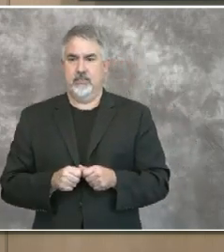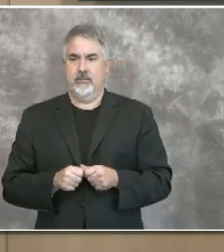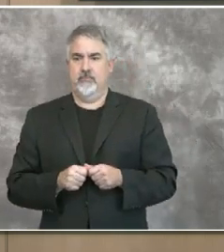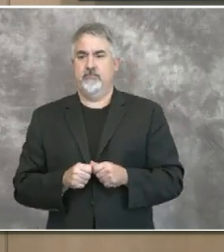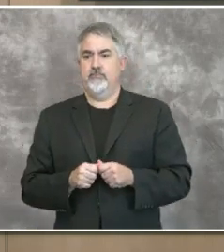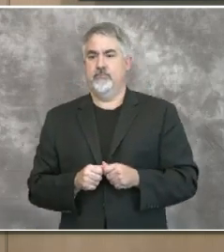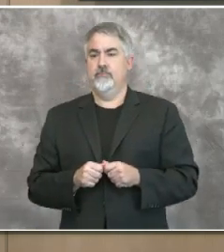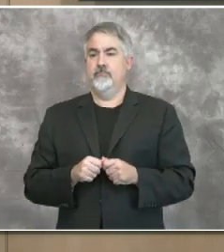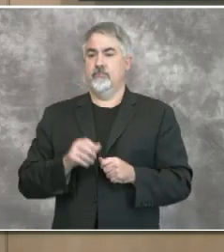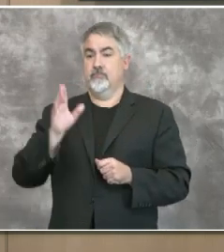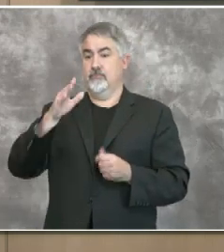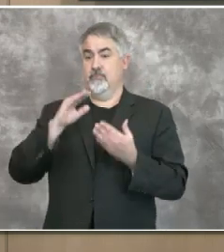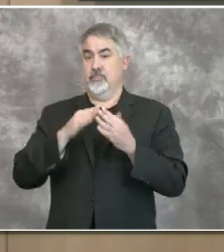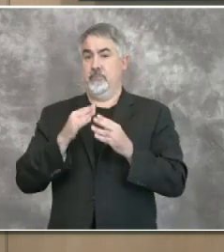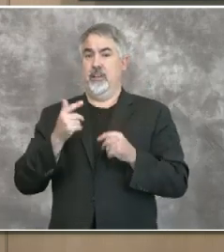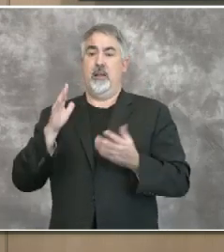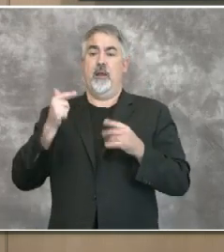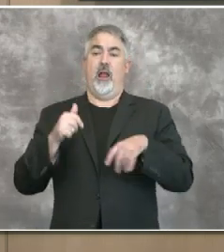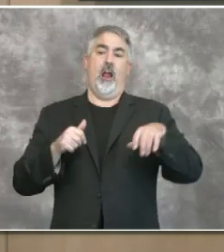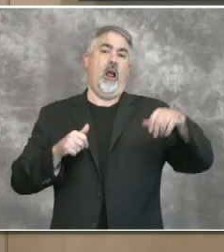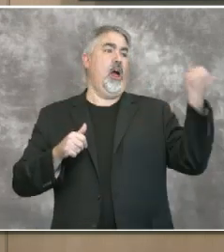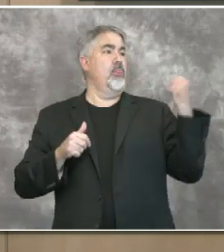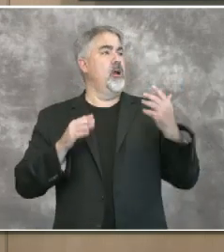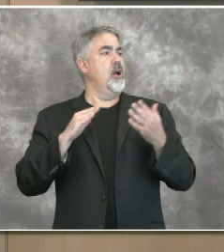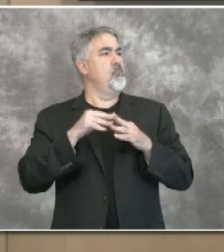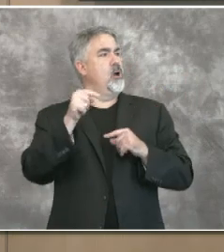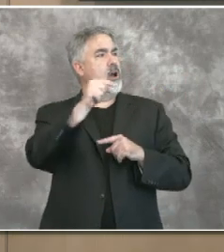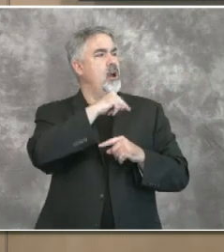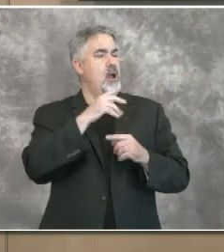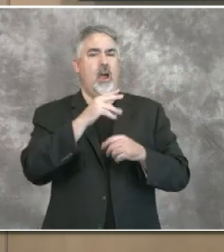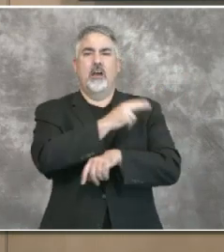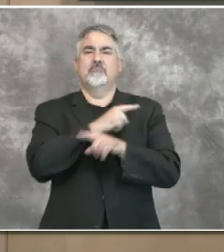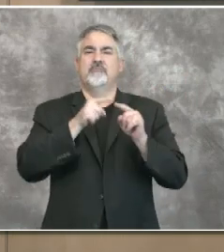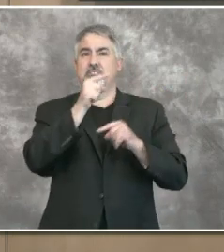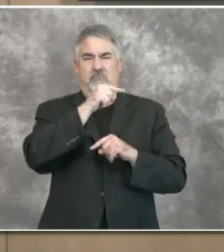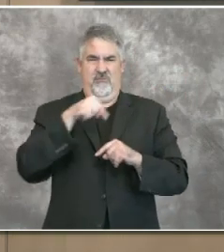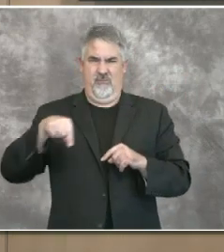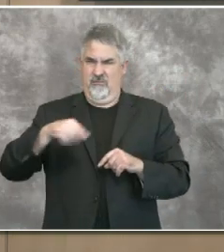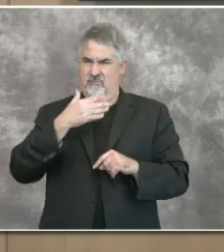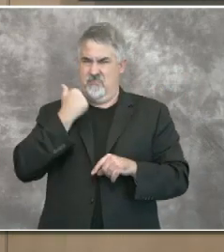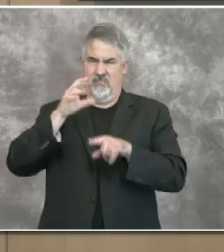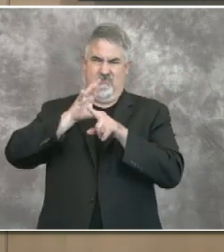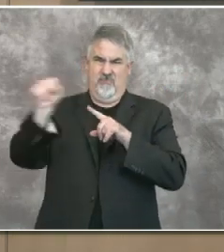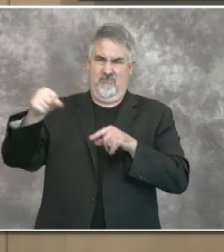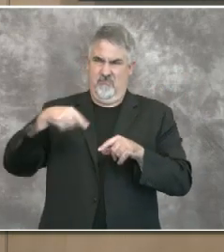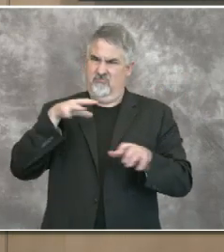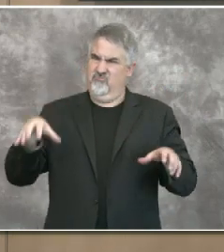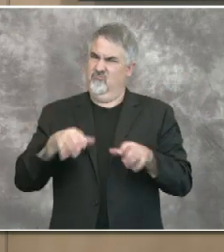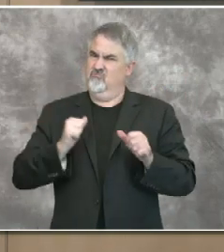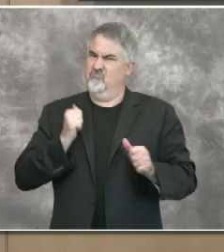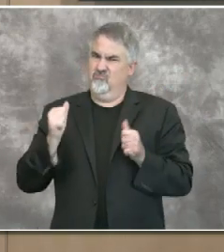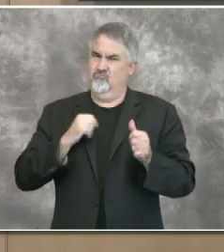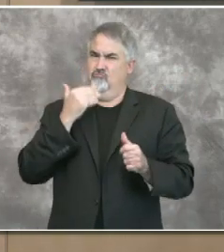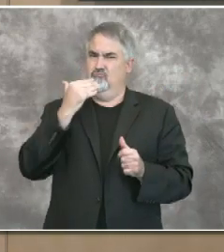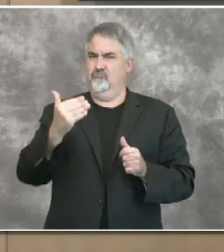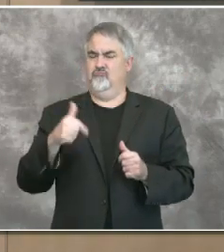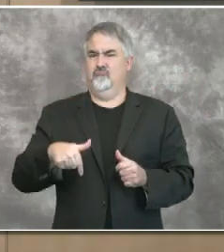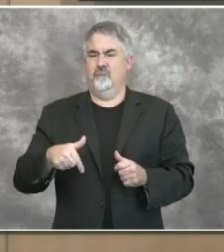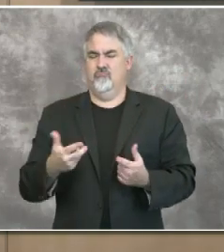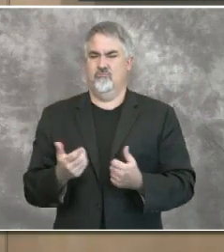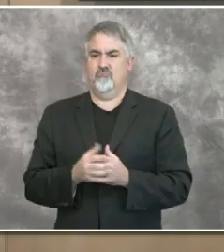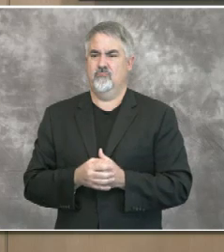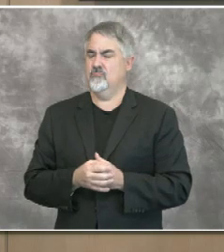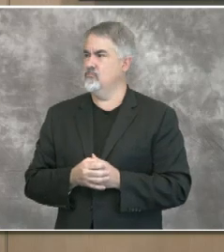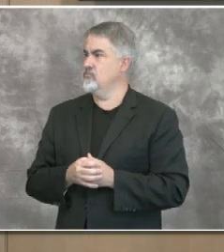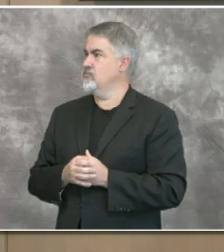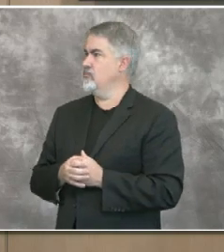communities, but we could do better, and we expect the numbers to be increasing. Okay, and I think there was a quick follow-up question